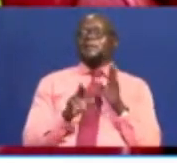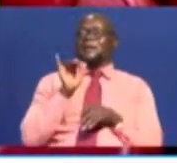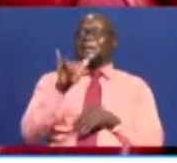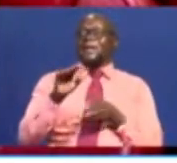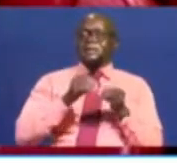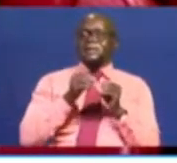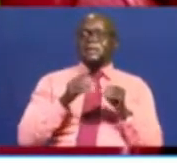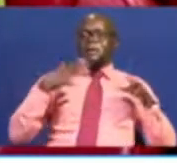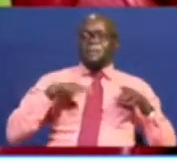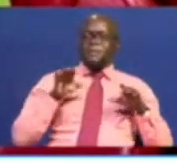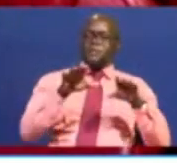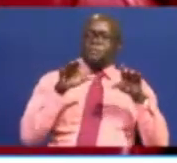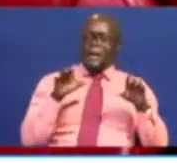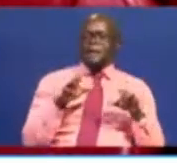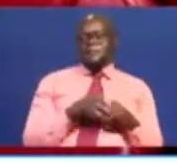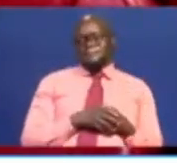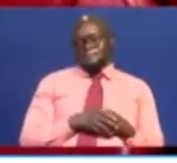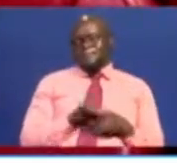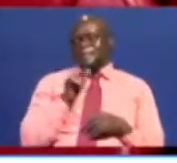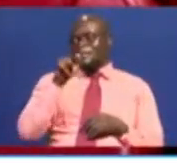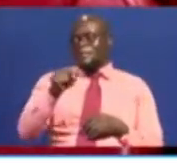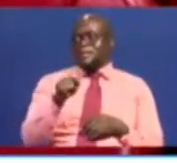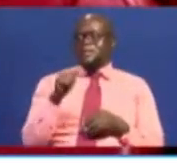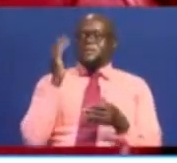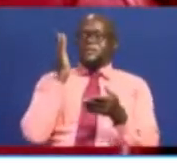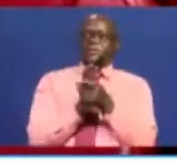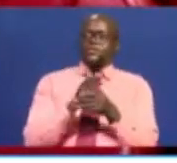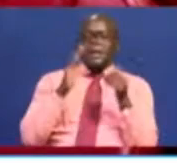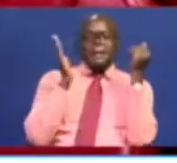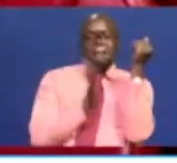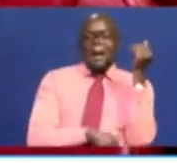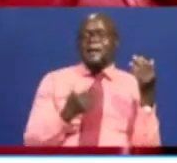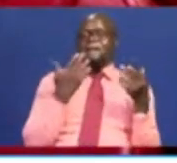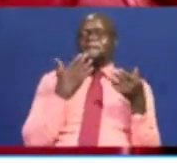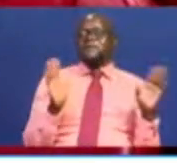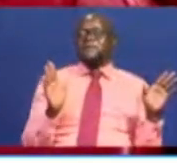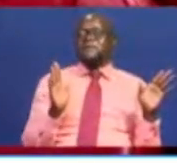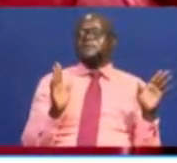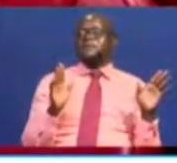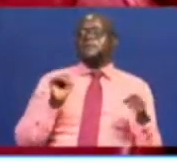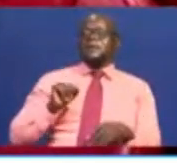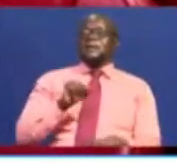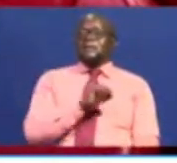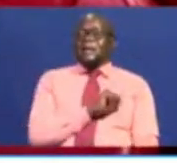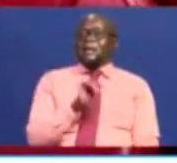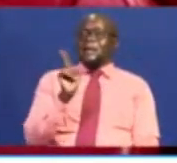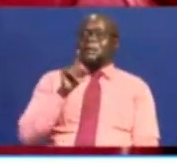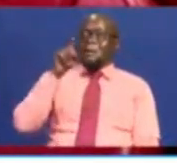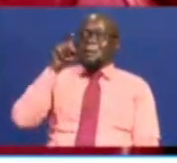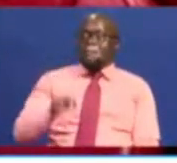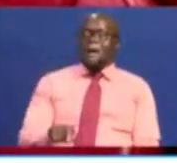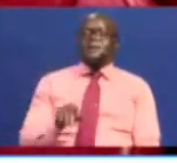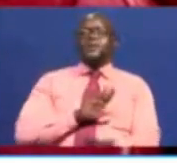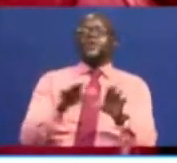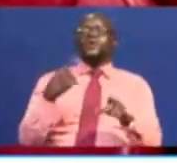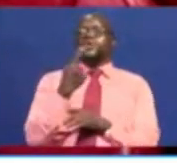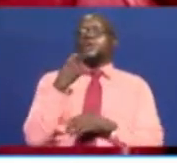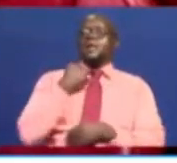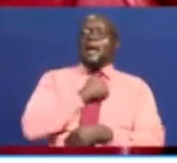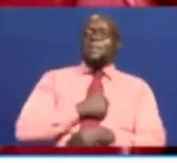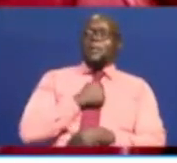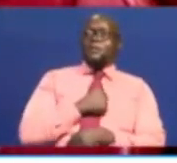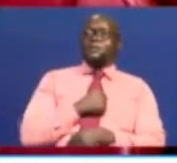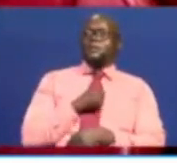as kissing people's behinds, Mr. Speaker. This is completely out of order. And Senator Sifuna must not only